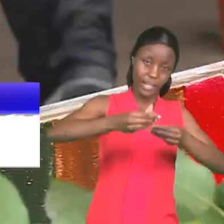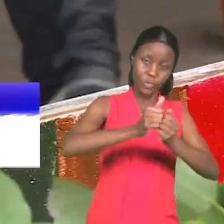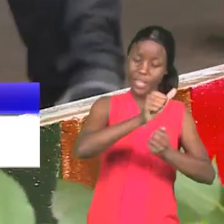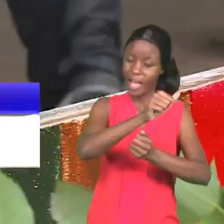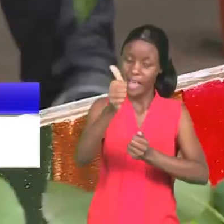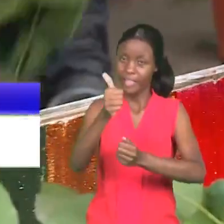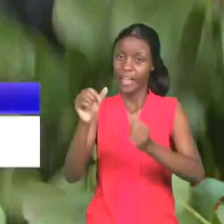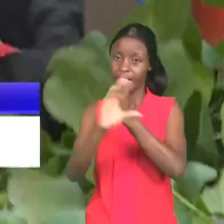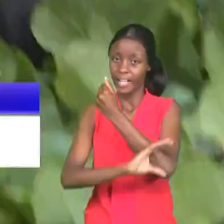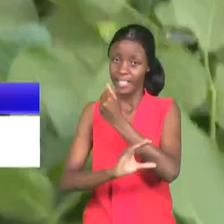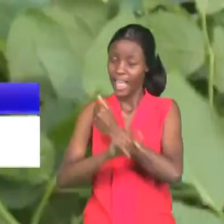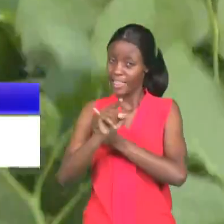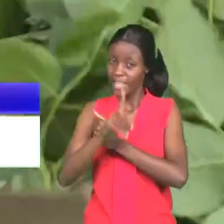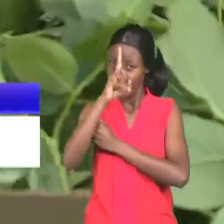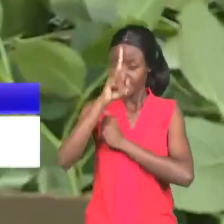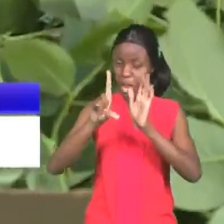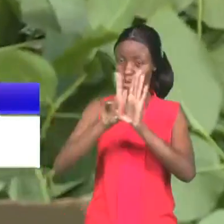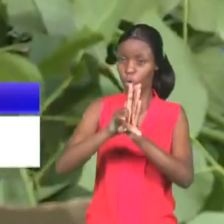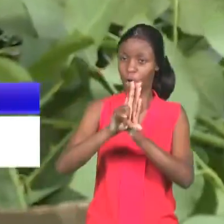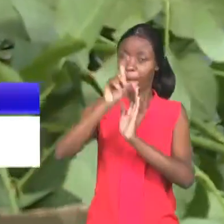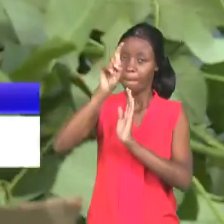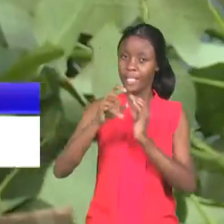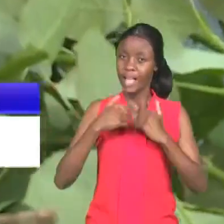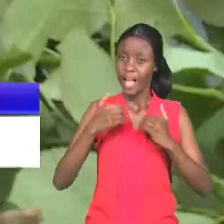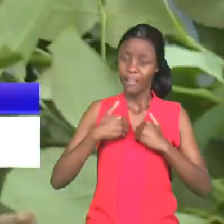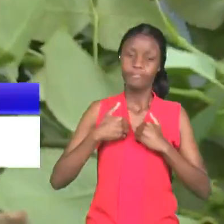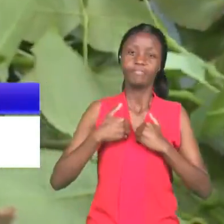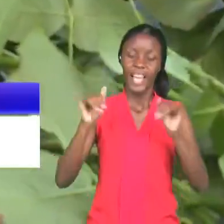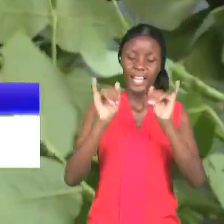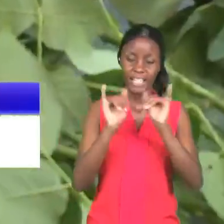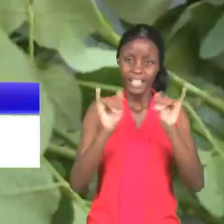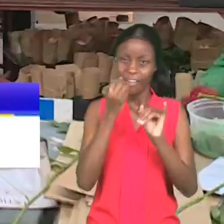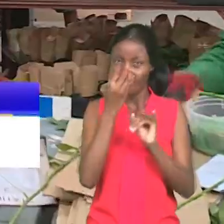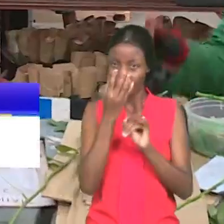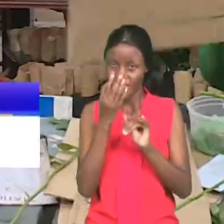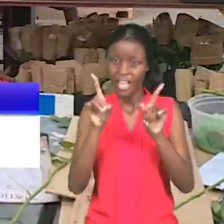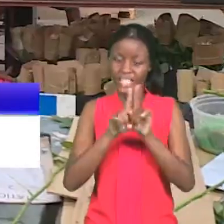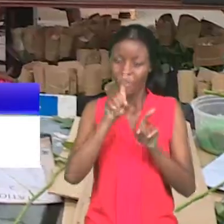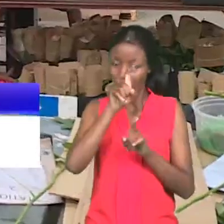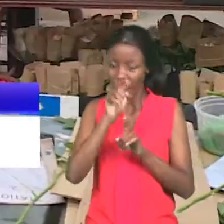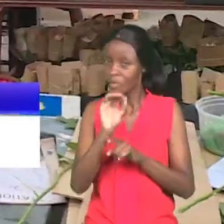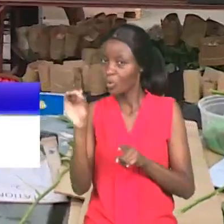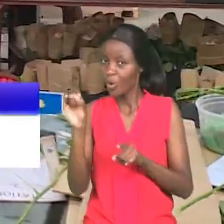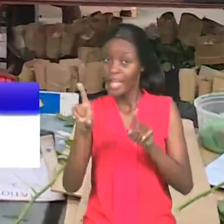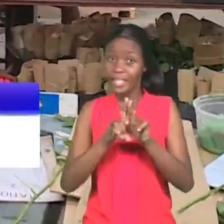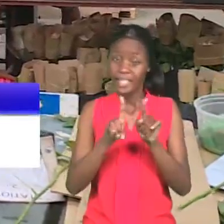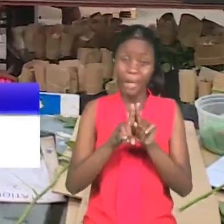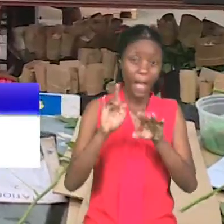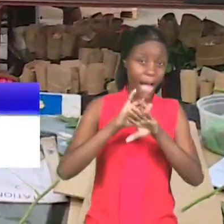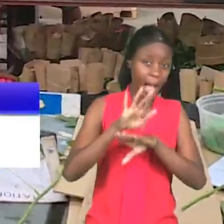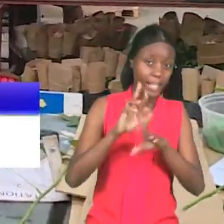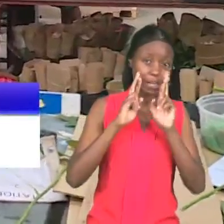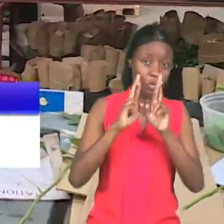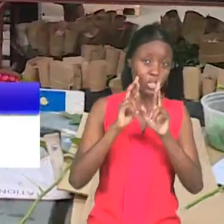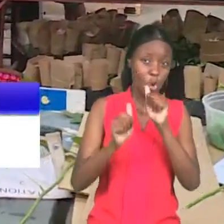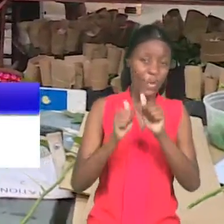The strict regulations are meant to ensure the flowers are fumigated and have zero pest attacks, contrary to earlier reports that Australia had